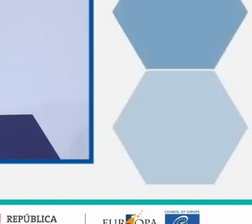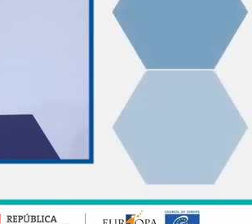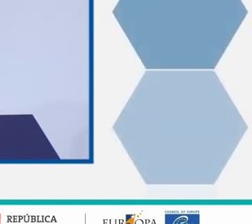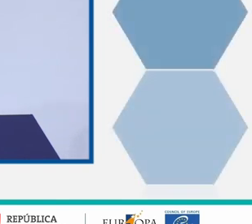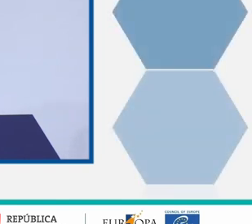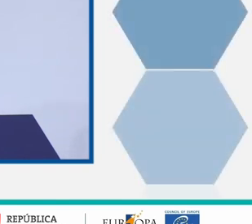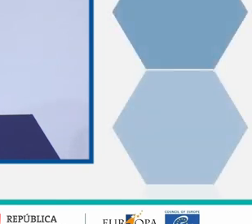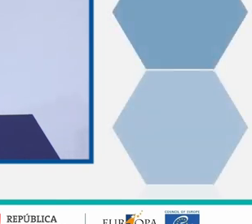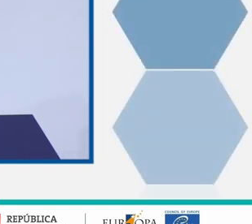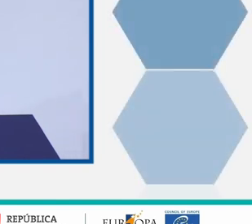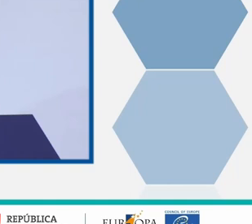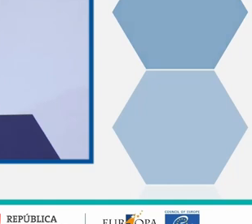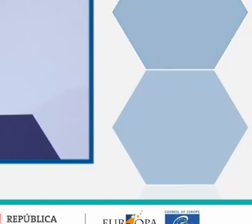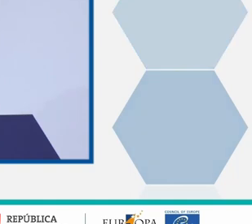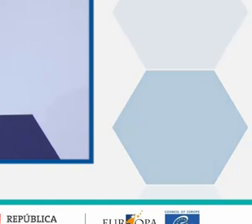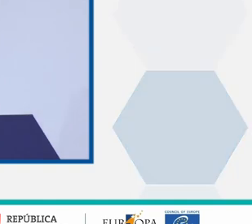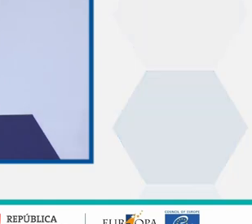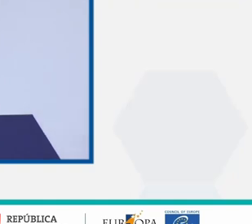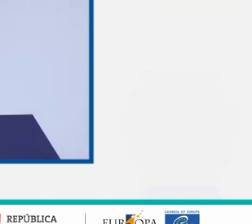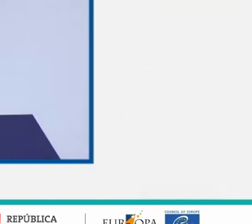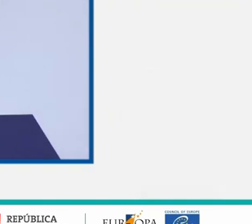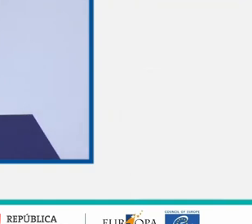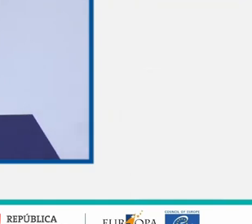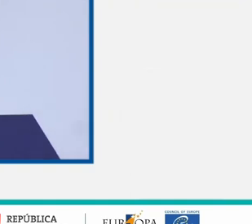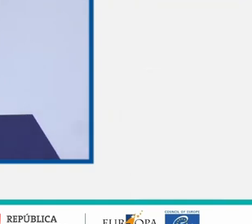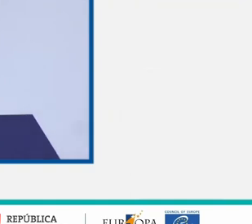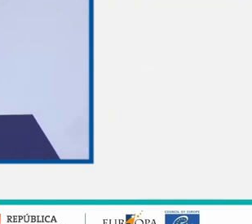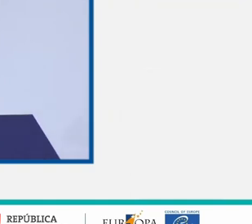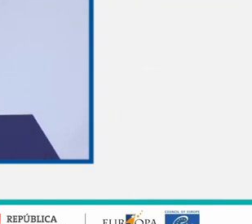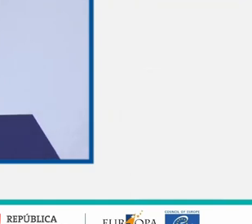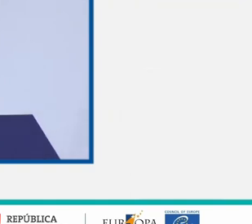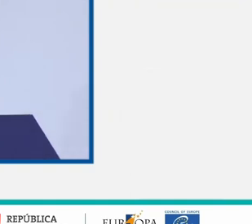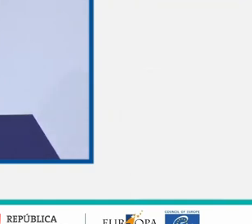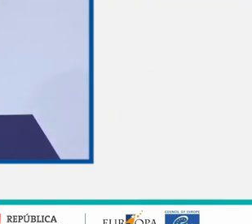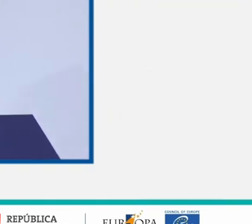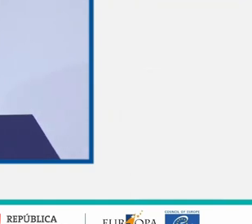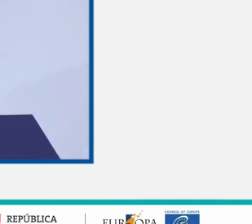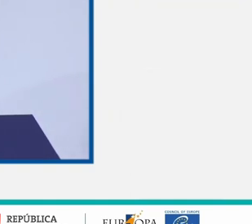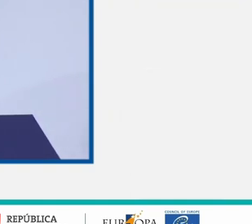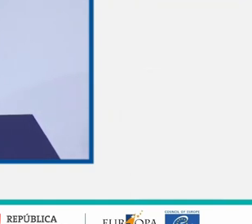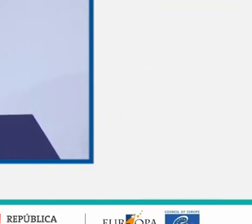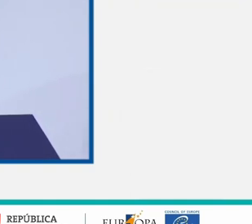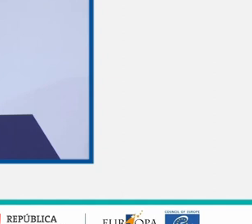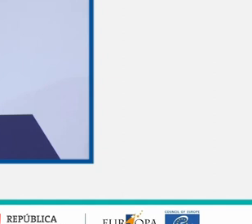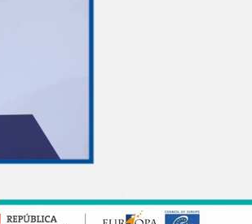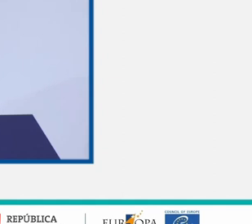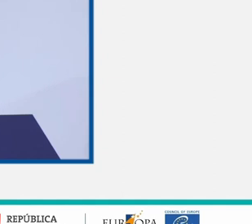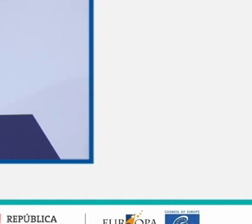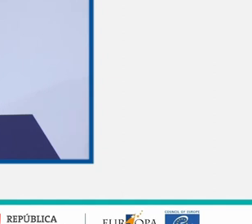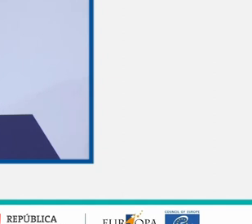about that, I'd like to invite Mr. Wolfgang Teubner, Regional Director